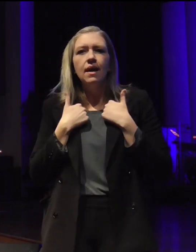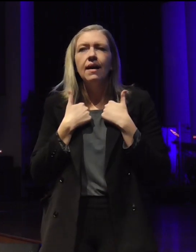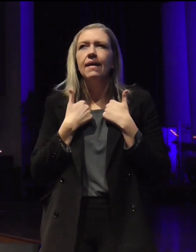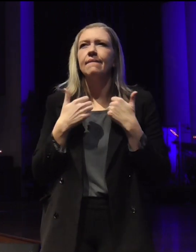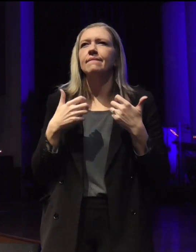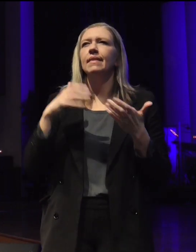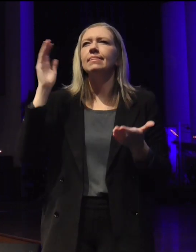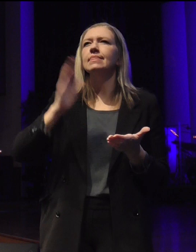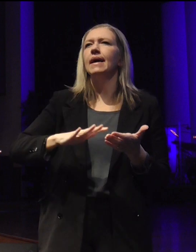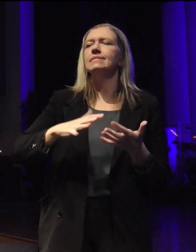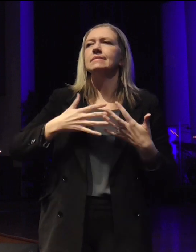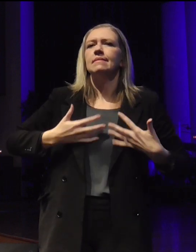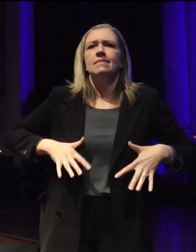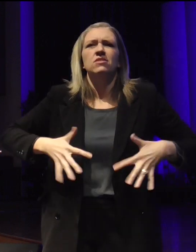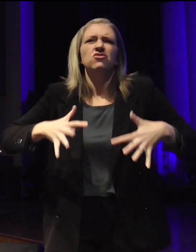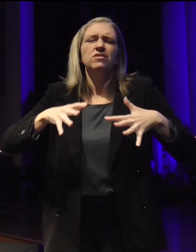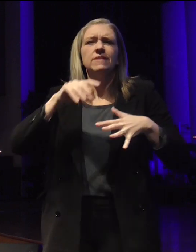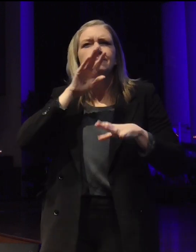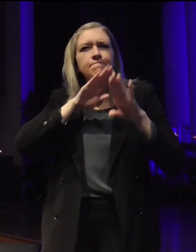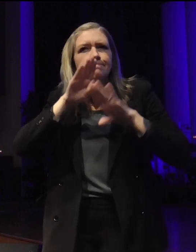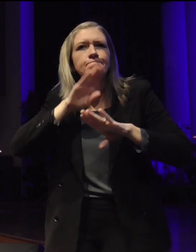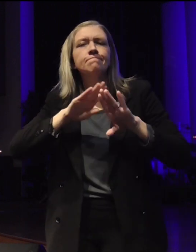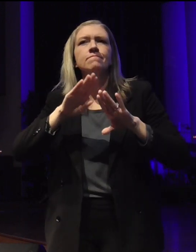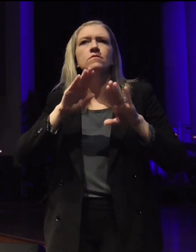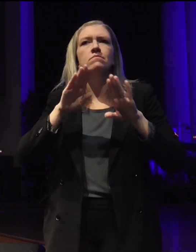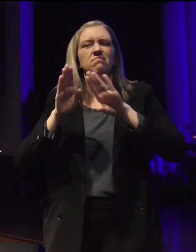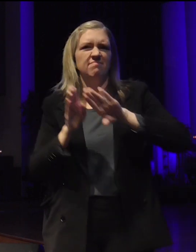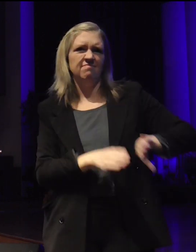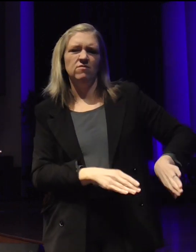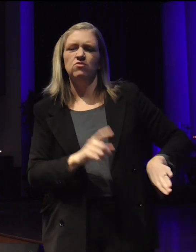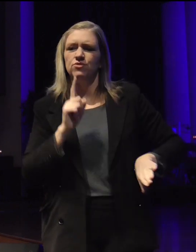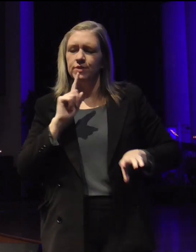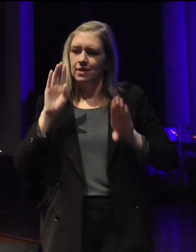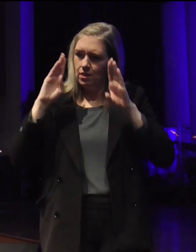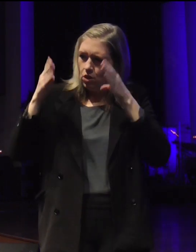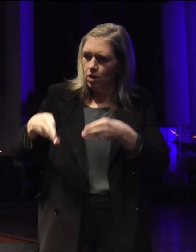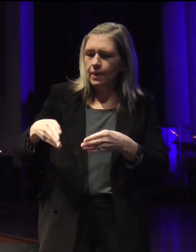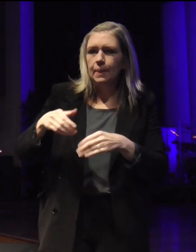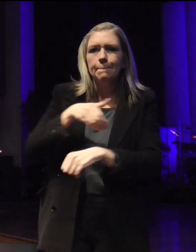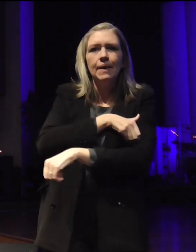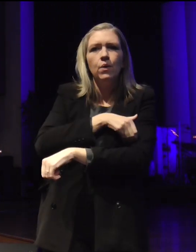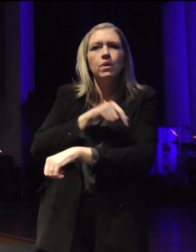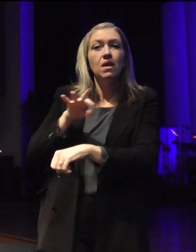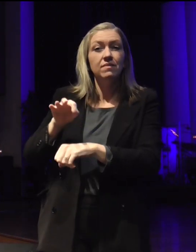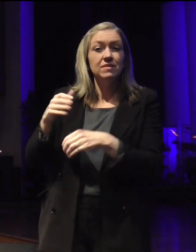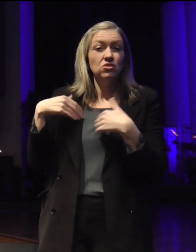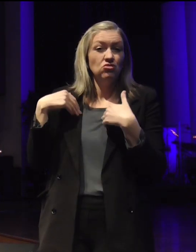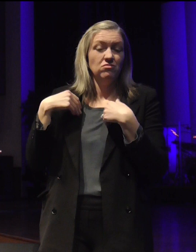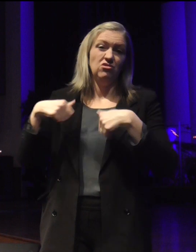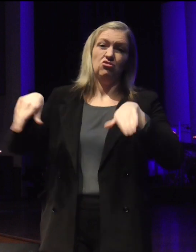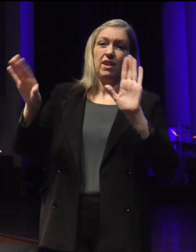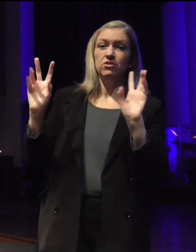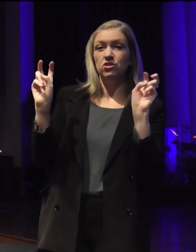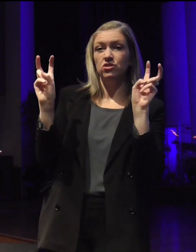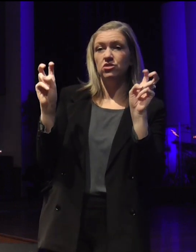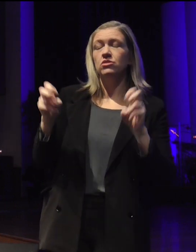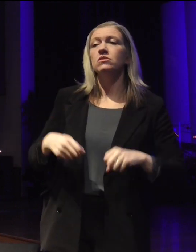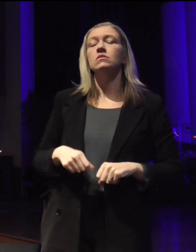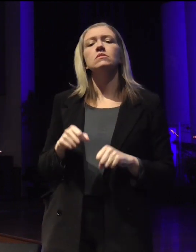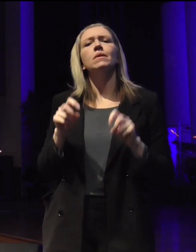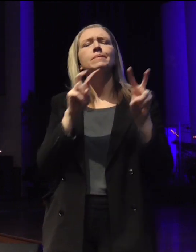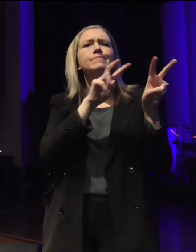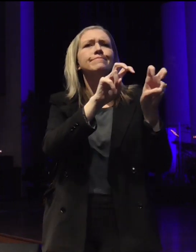in anxiousness and frustrations, and really look at the power of surrender. And so we looked at him and a whole bunch of other